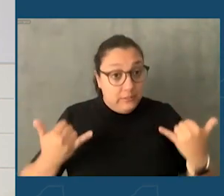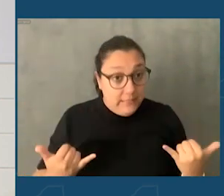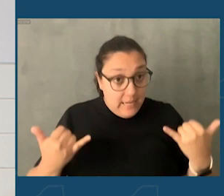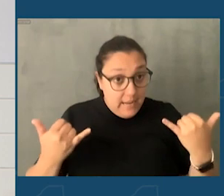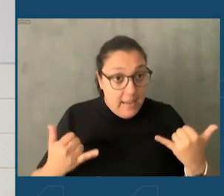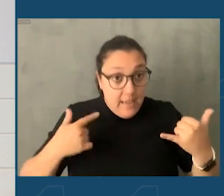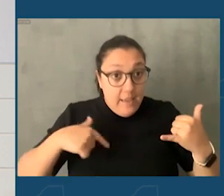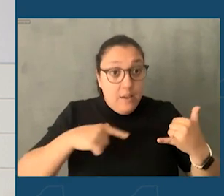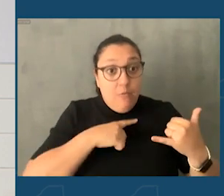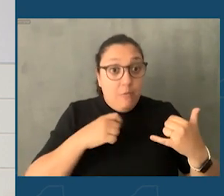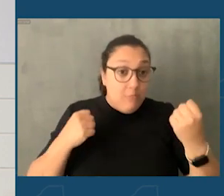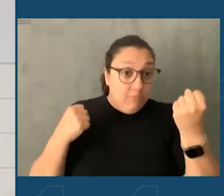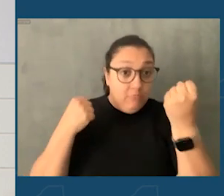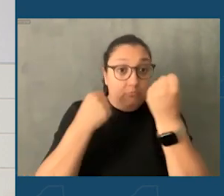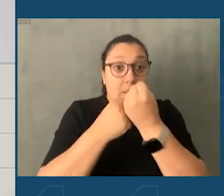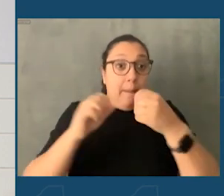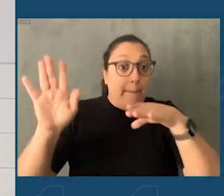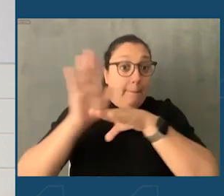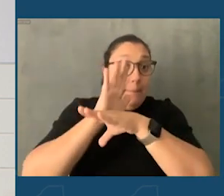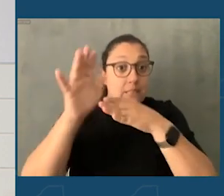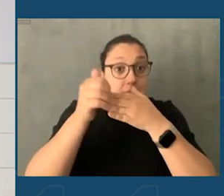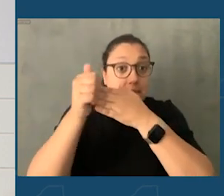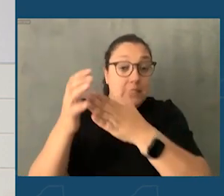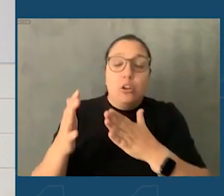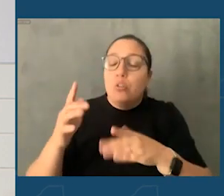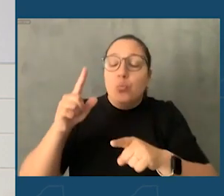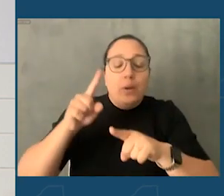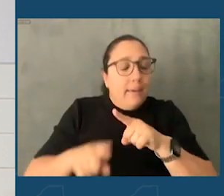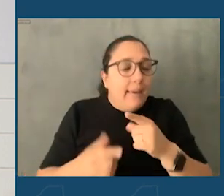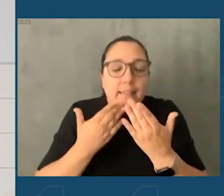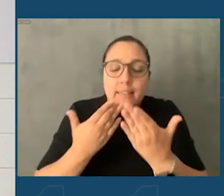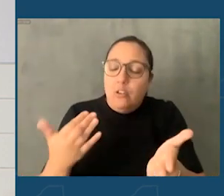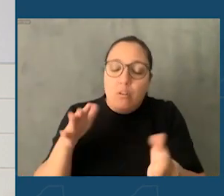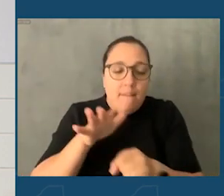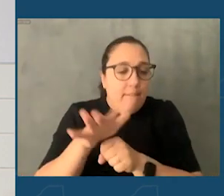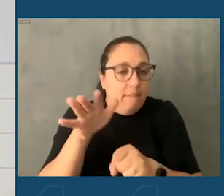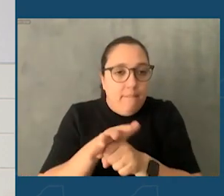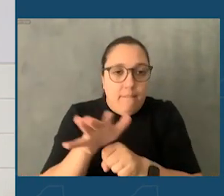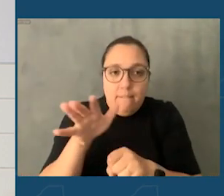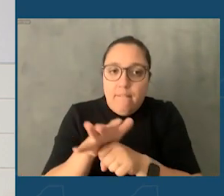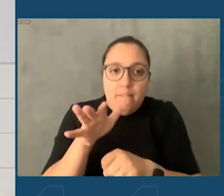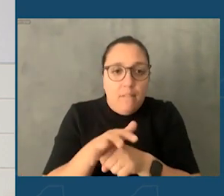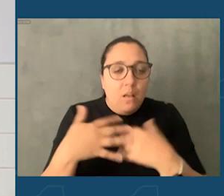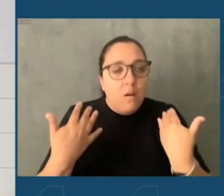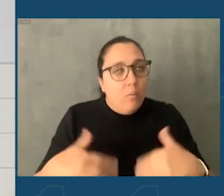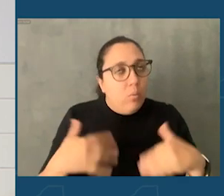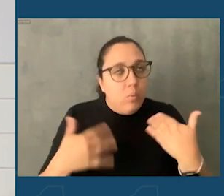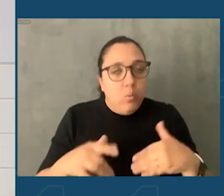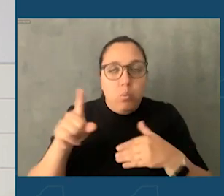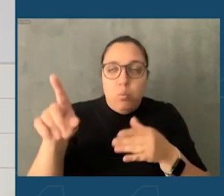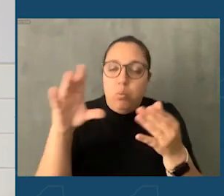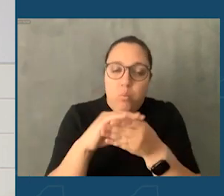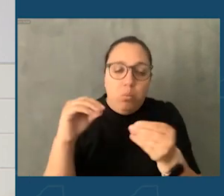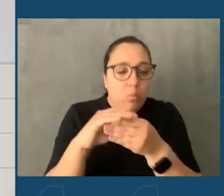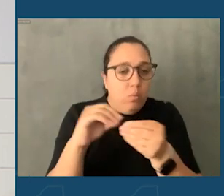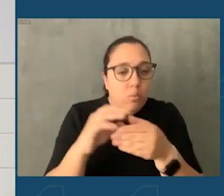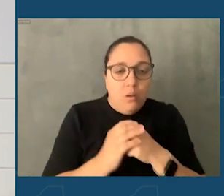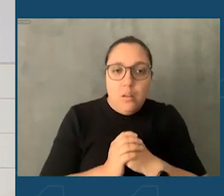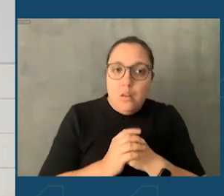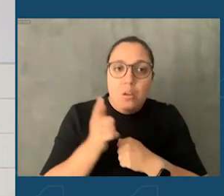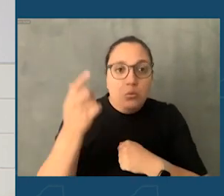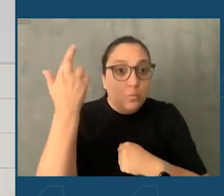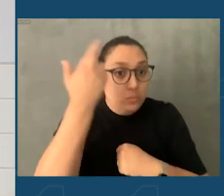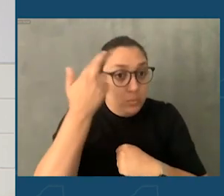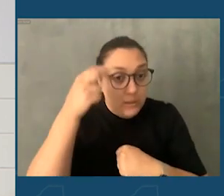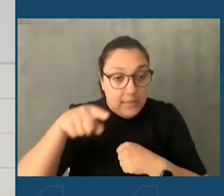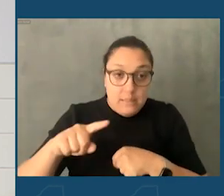business leaders. We cannot thank them enough for what they are saying as they realize this problem is